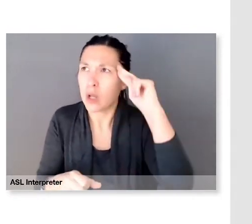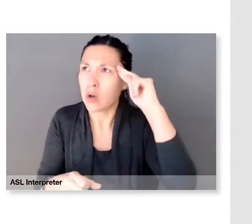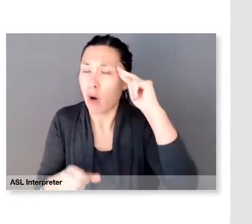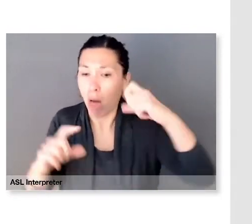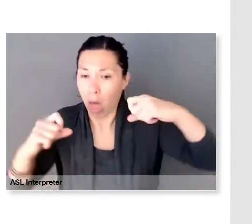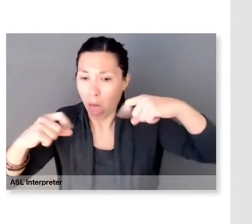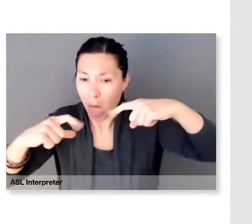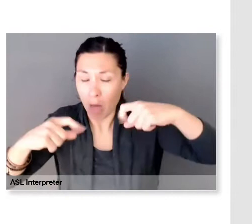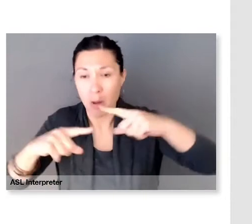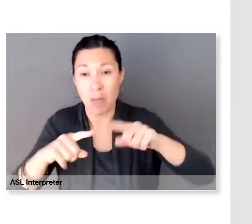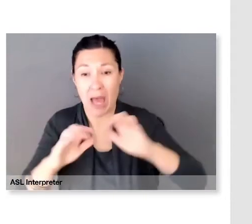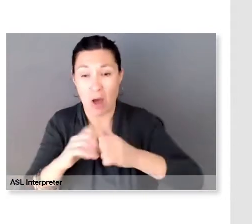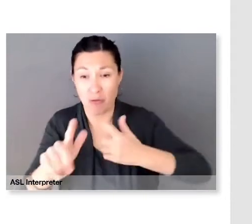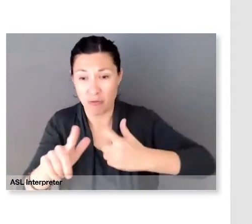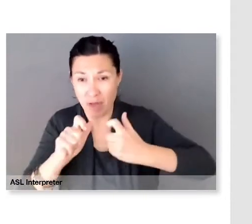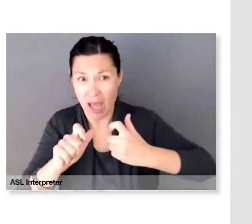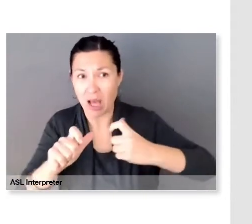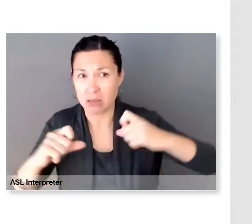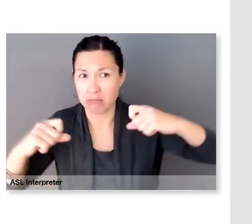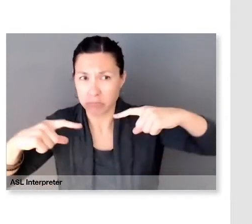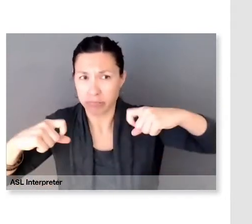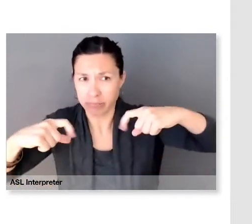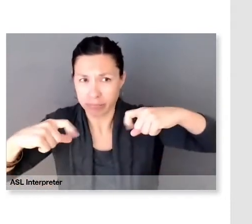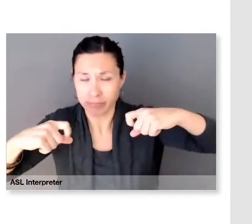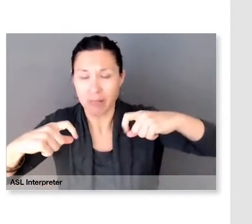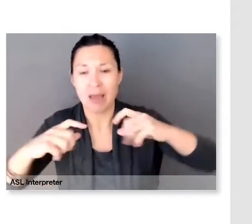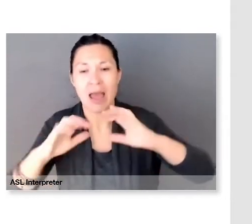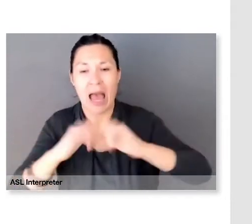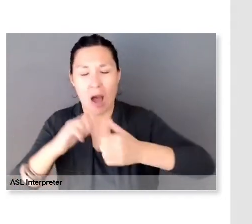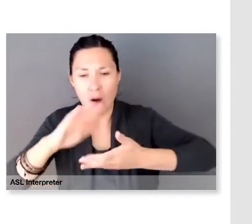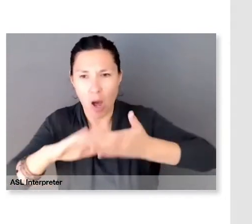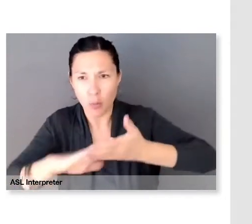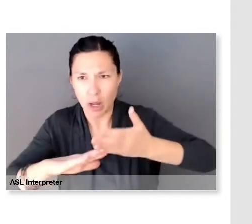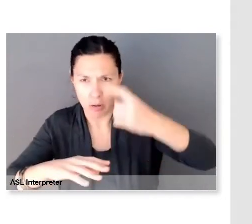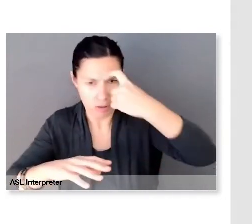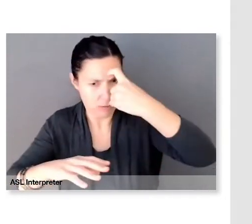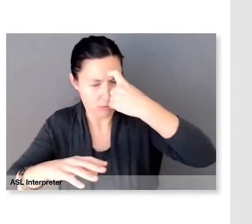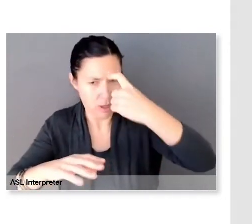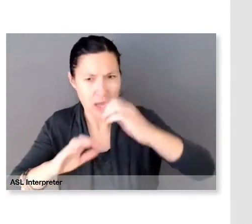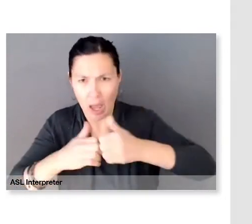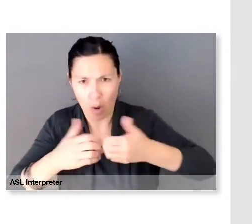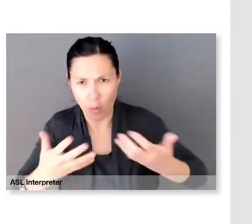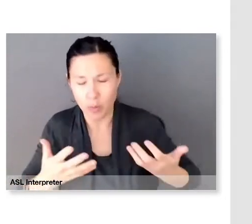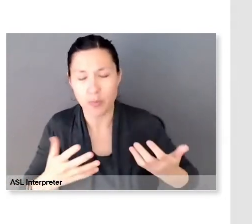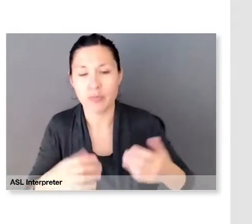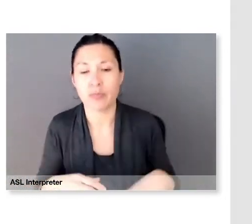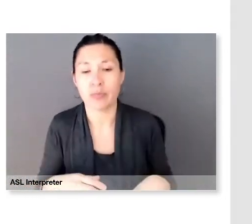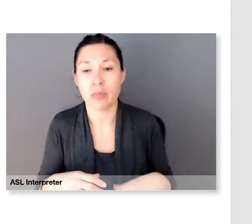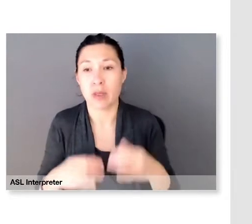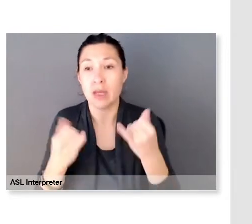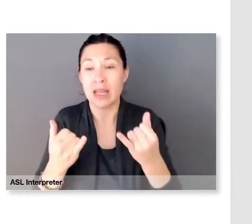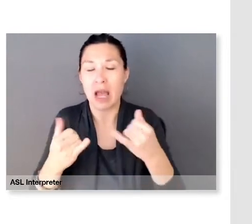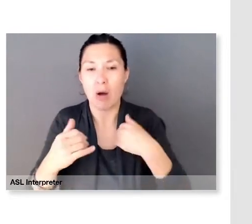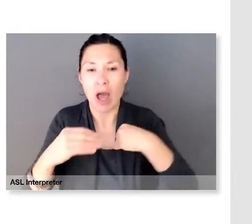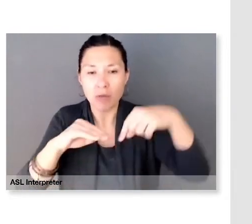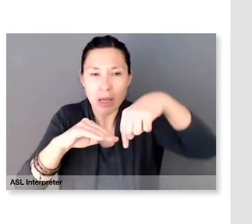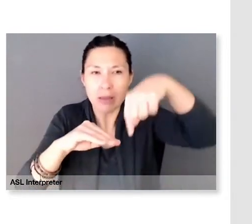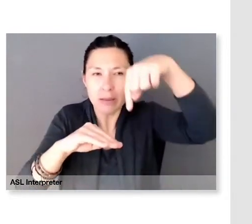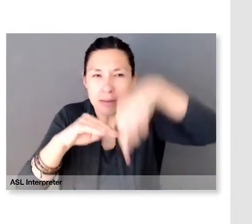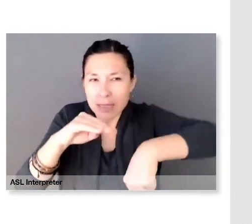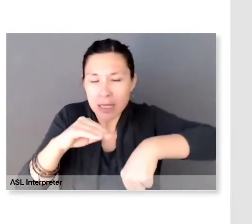more that determines its operation within the human brain. But now, with the inception of deep learning, the classes of